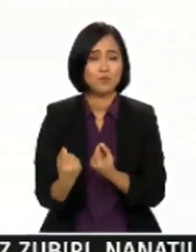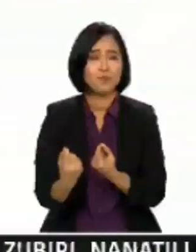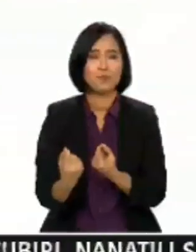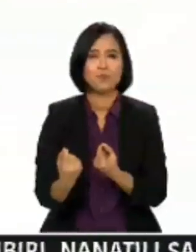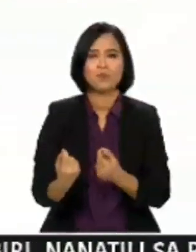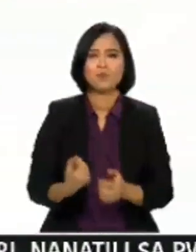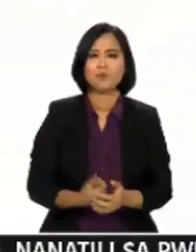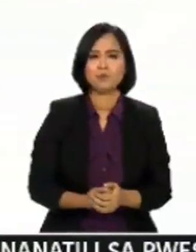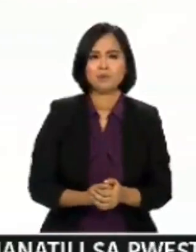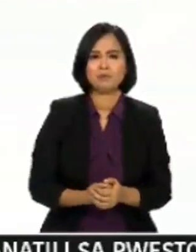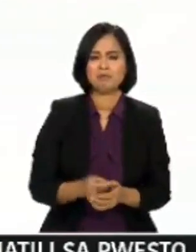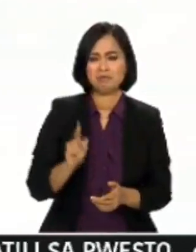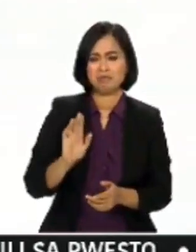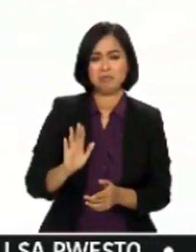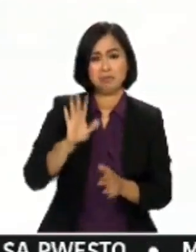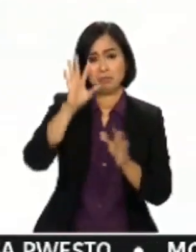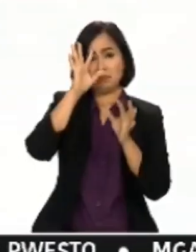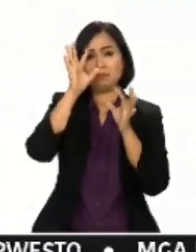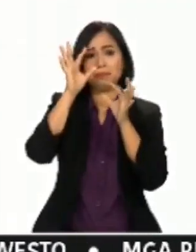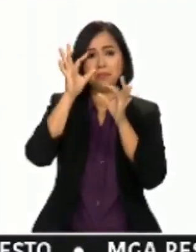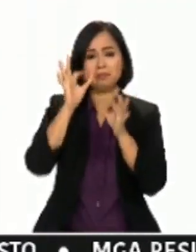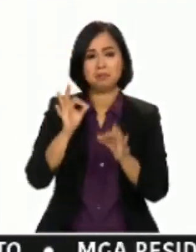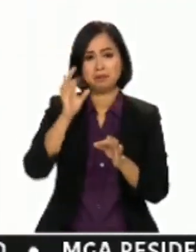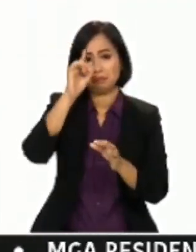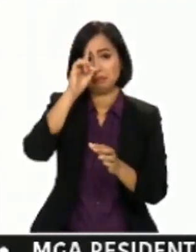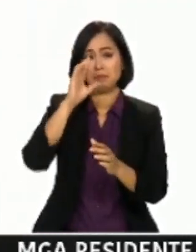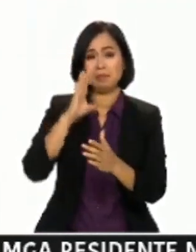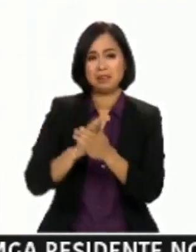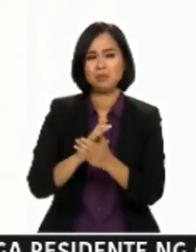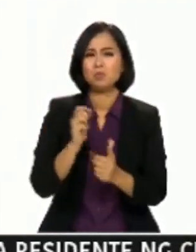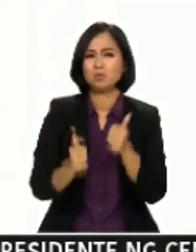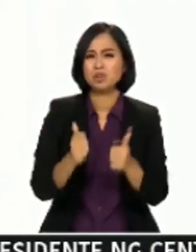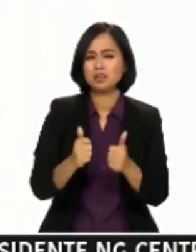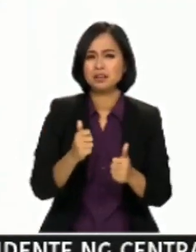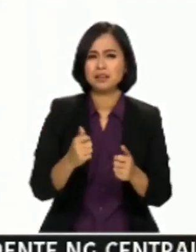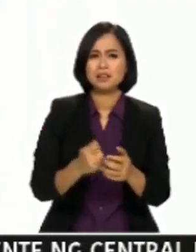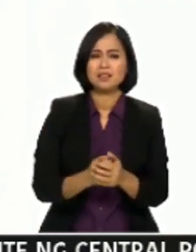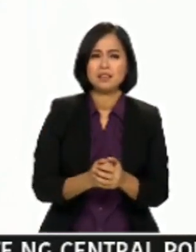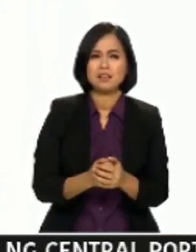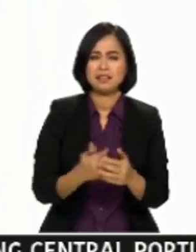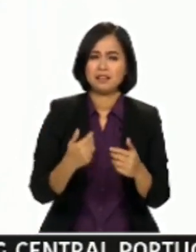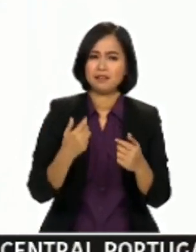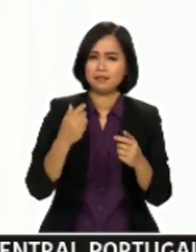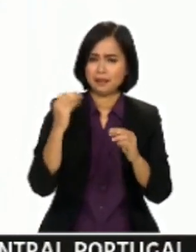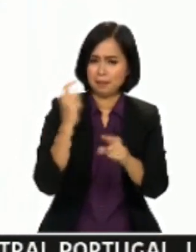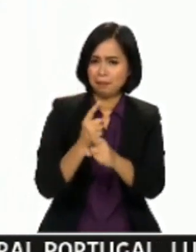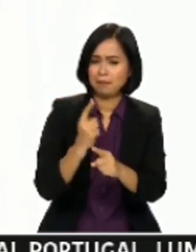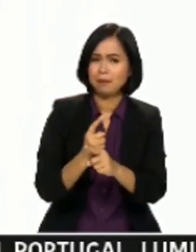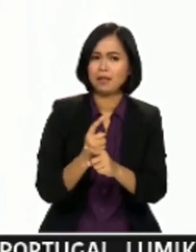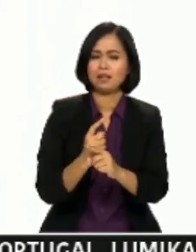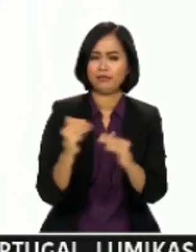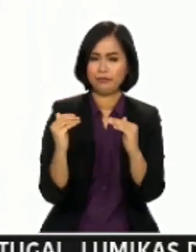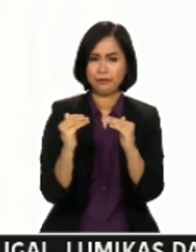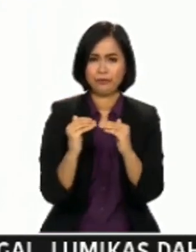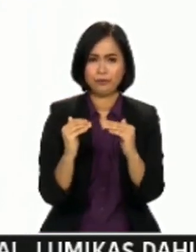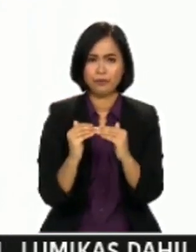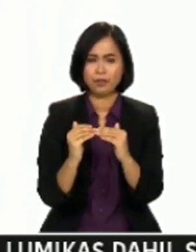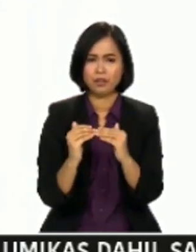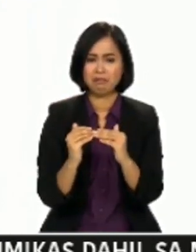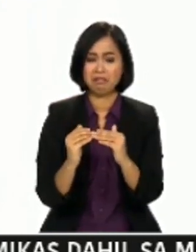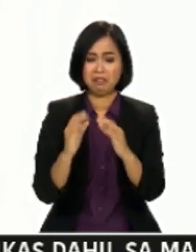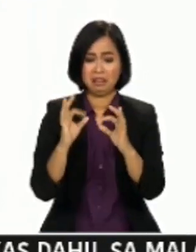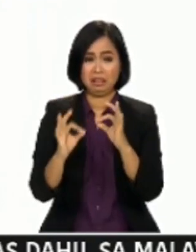what he believes is right and just, and whatever be the opposition